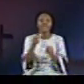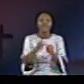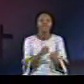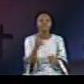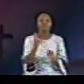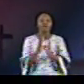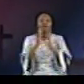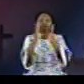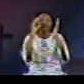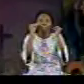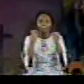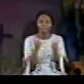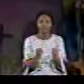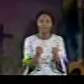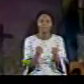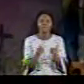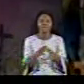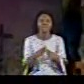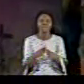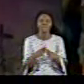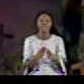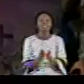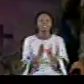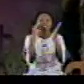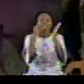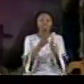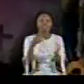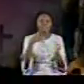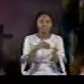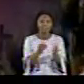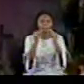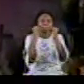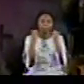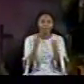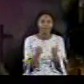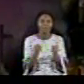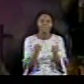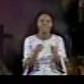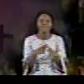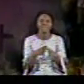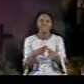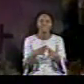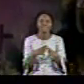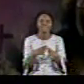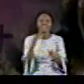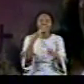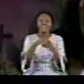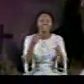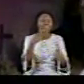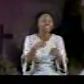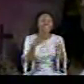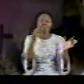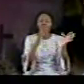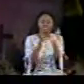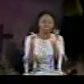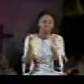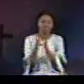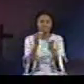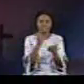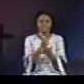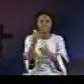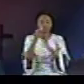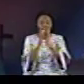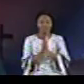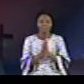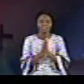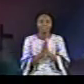power. Shout it again, power. In the name of Jesus.